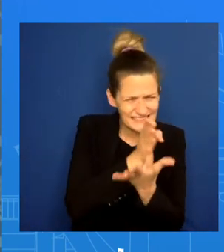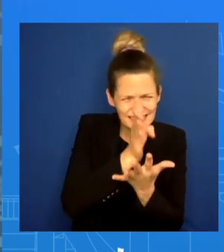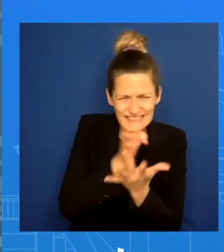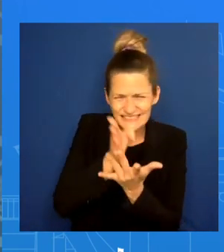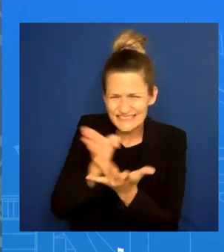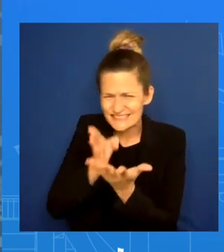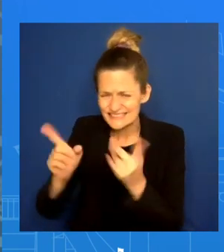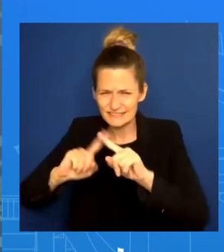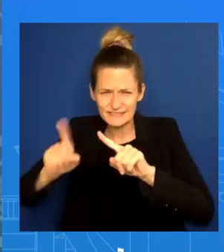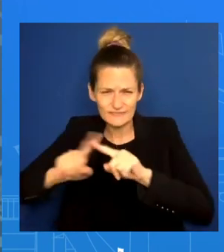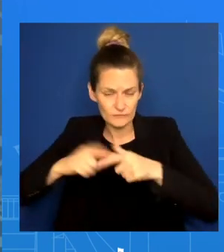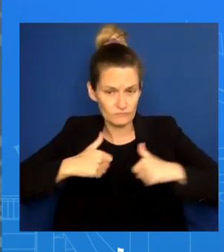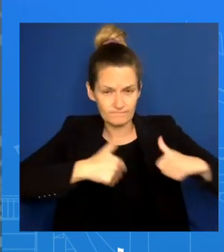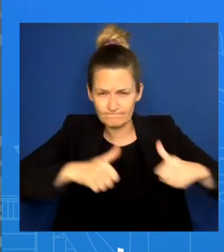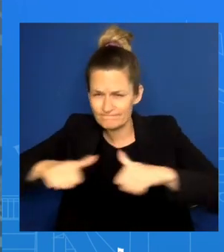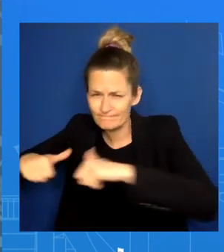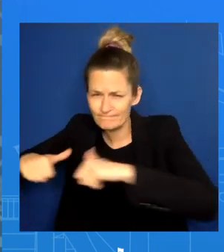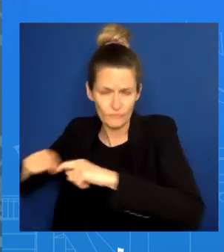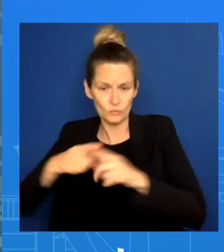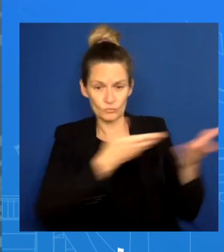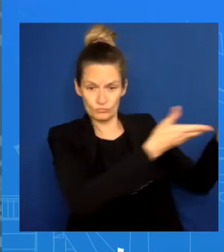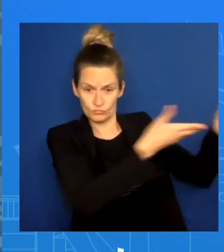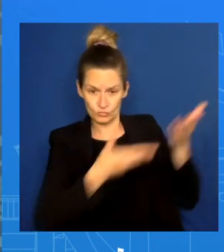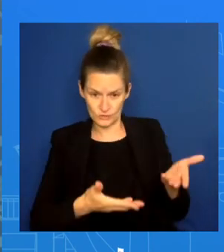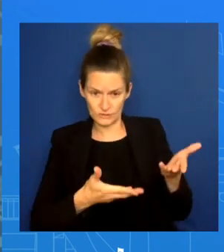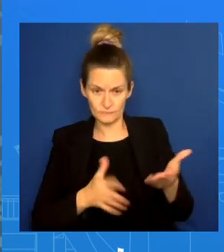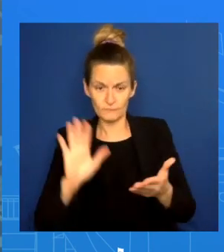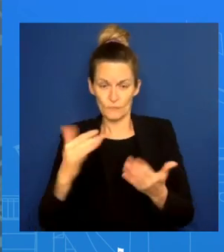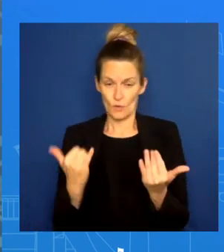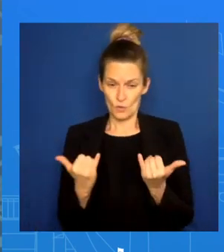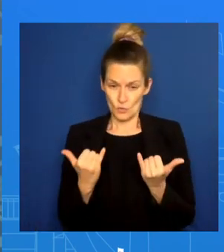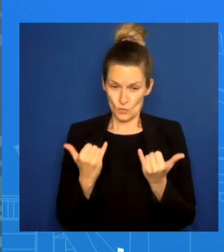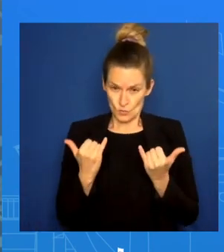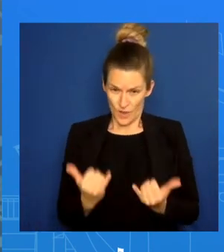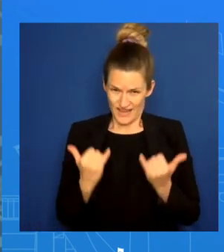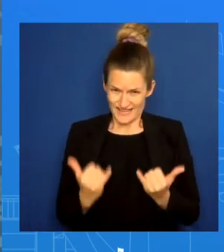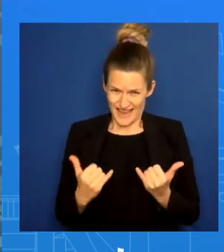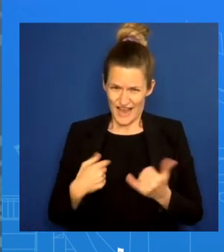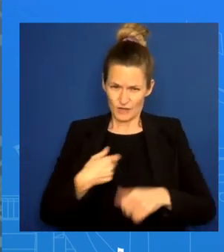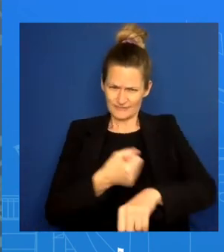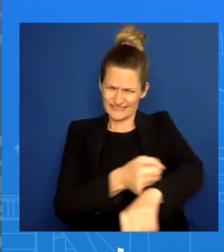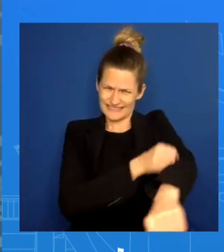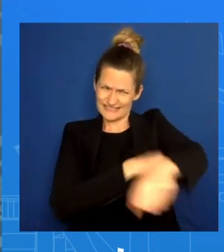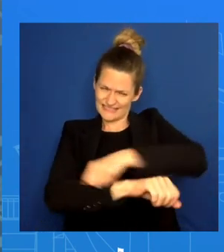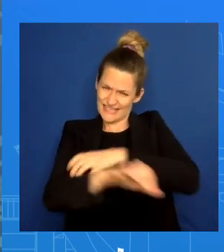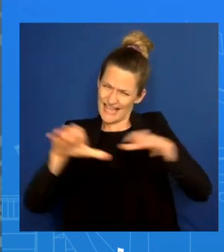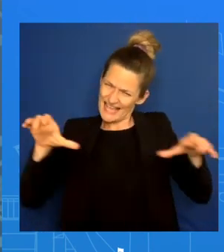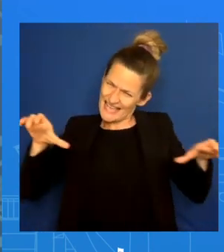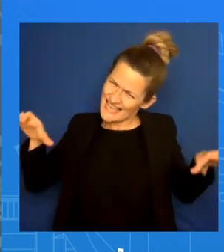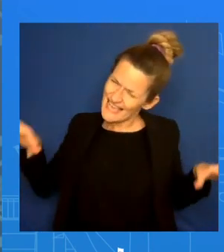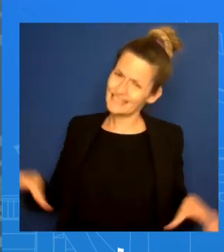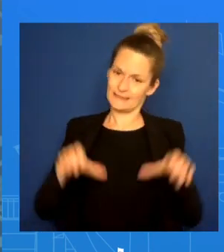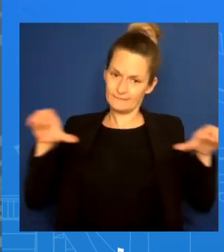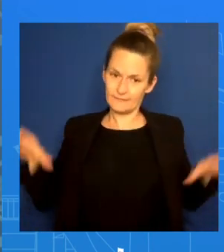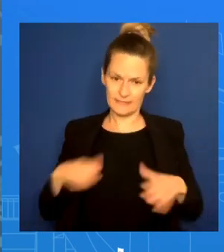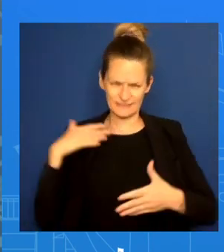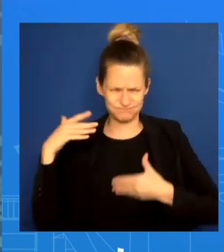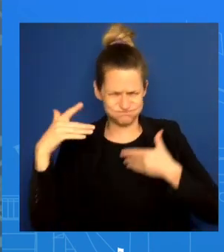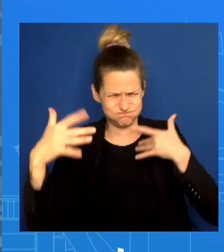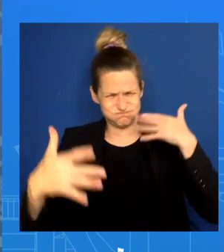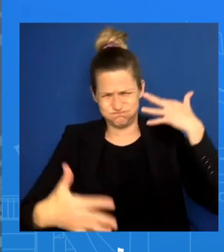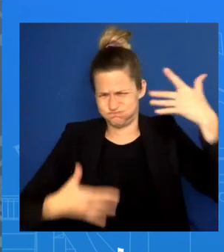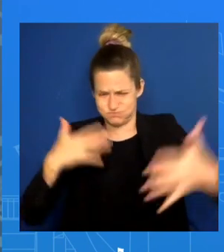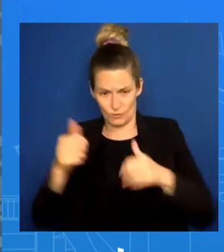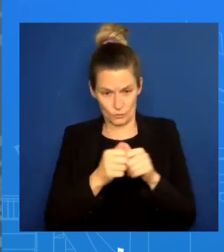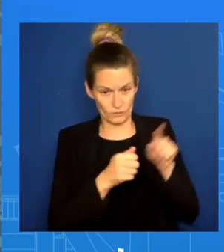now. This has been at the top of the mind for the President and for his whole national security team. He receives regular updates about